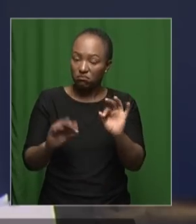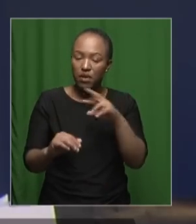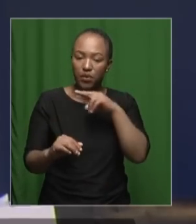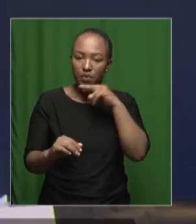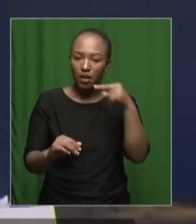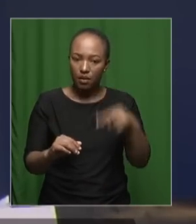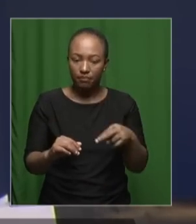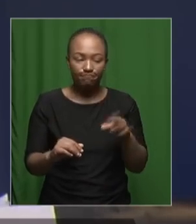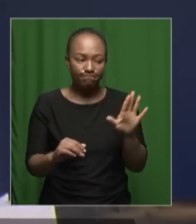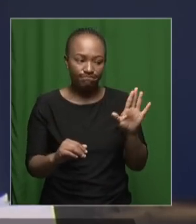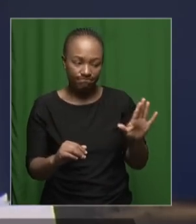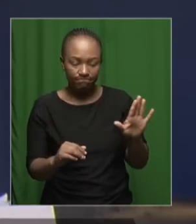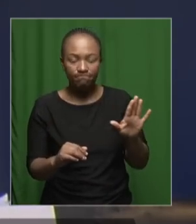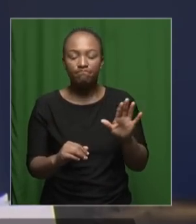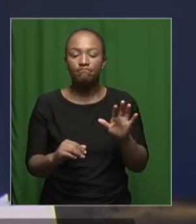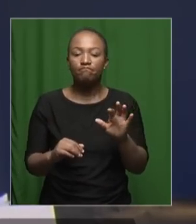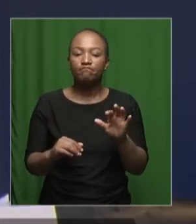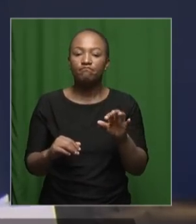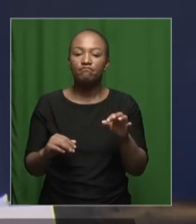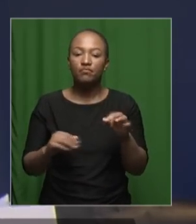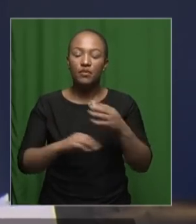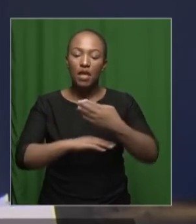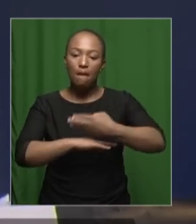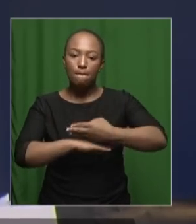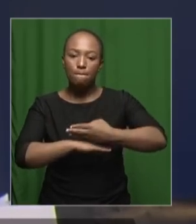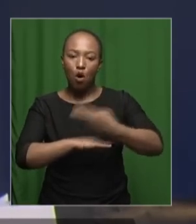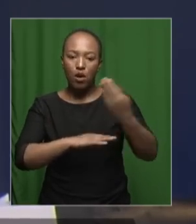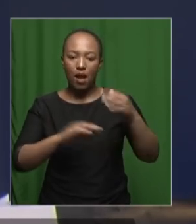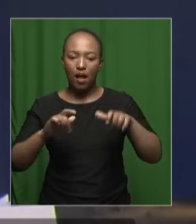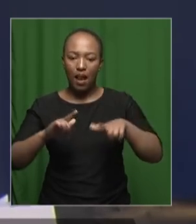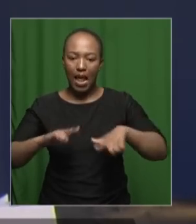The border, the land border around South Africa is